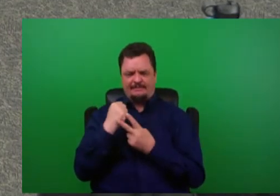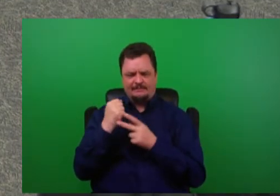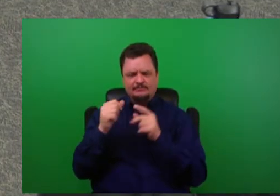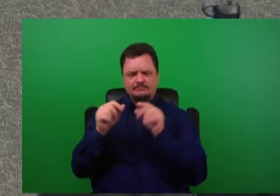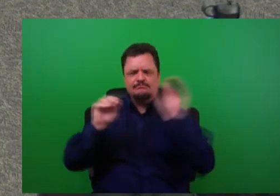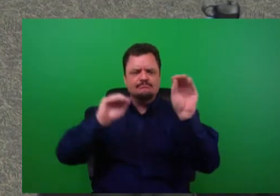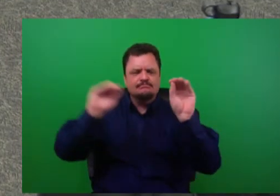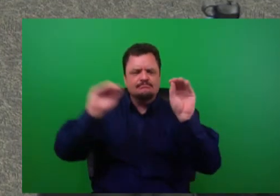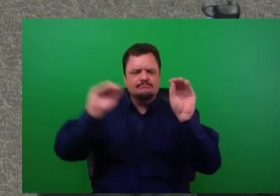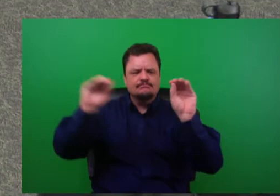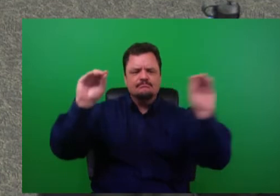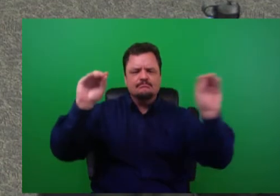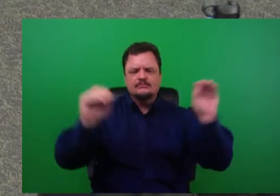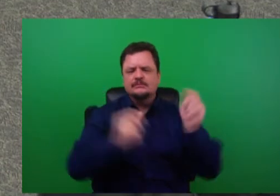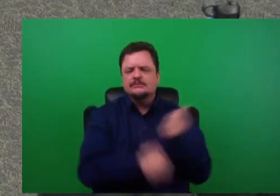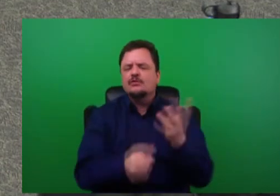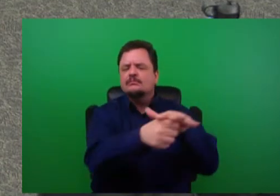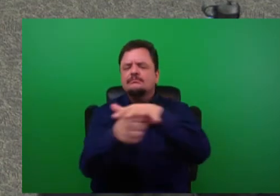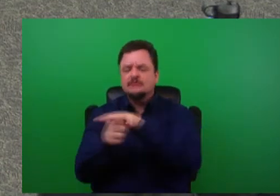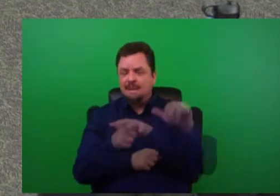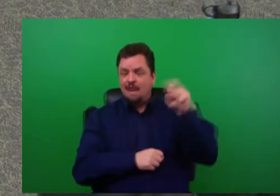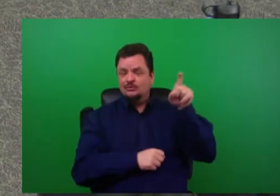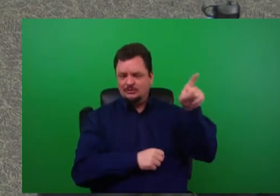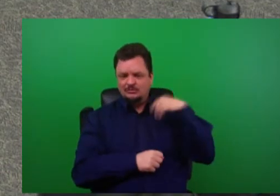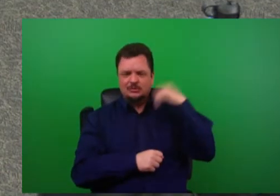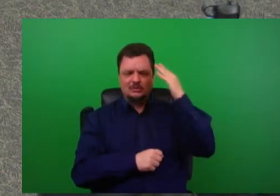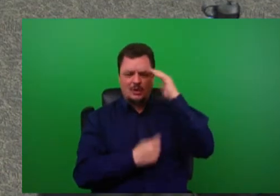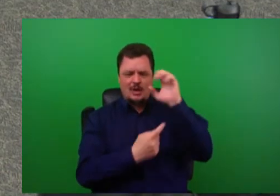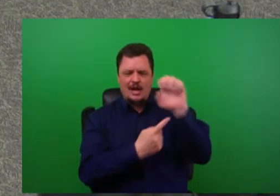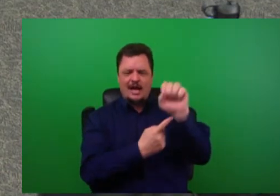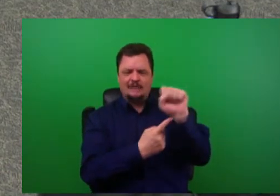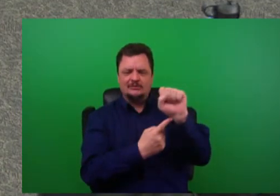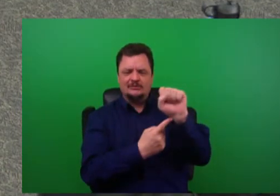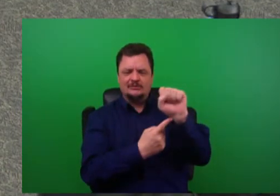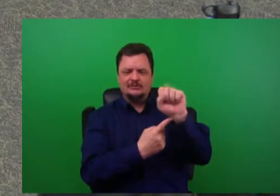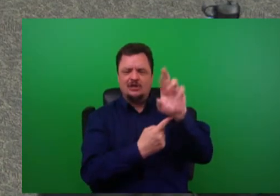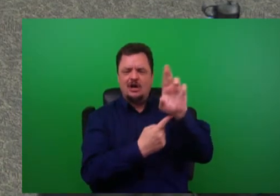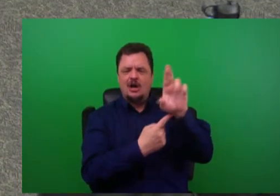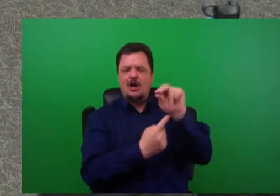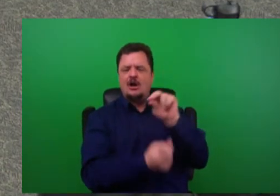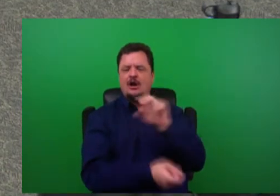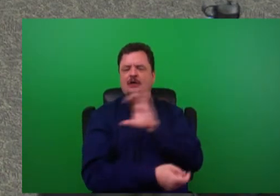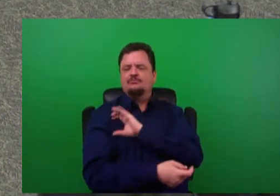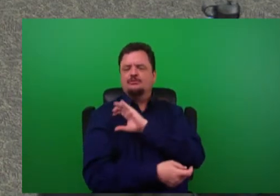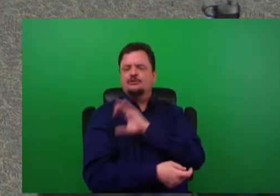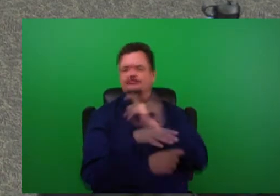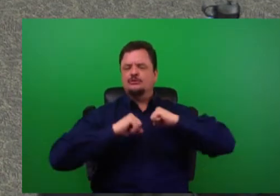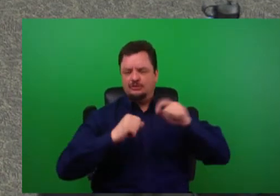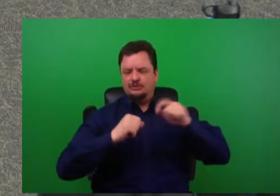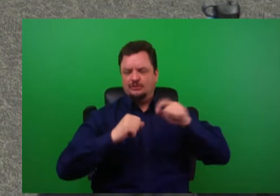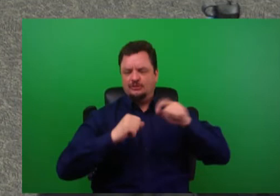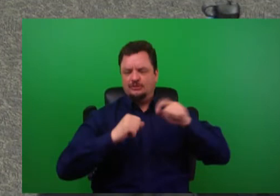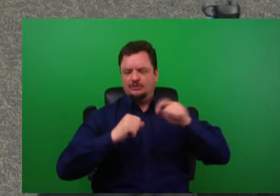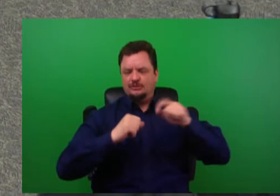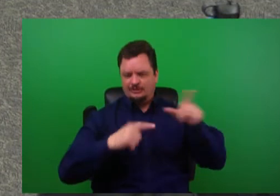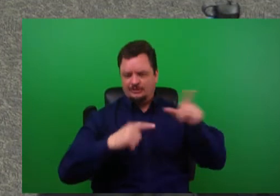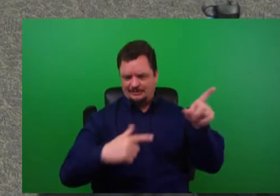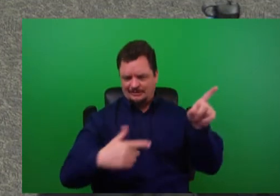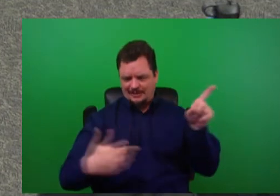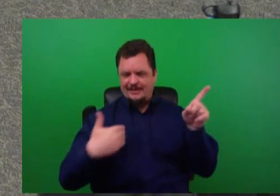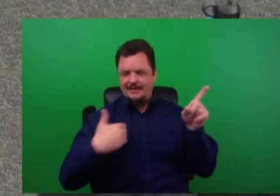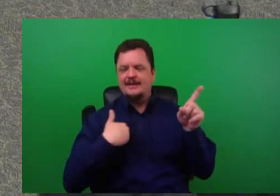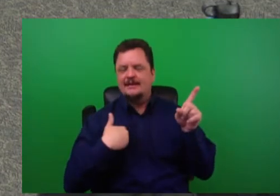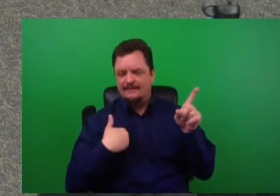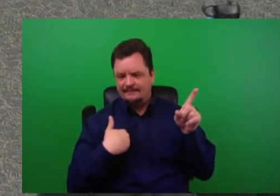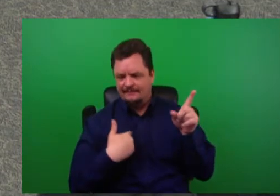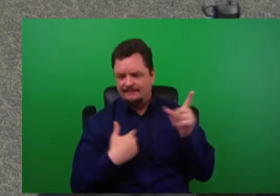SROs carry it. So we know the CSPD has it on them, but again, they only carry limited numbers, so they may have only have 1 on their physical body